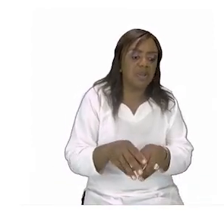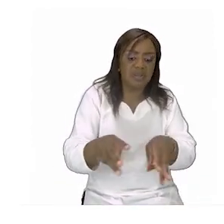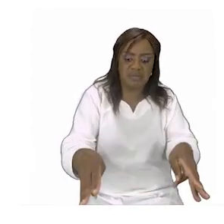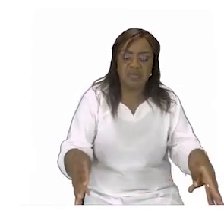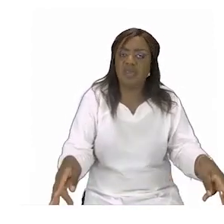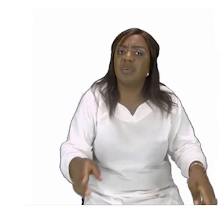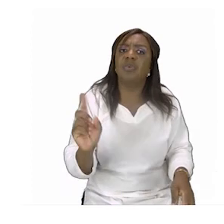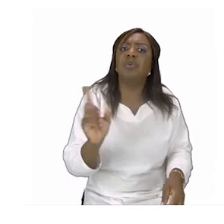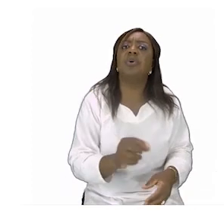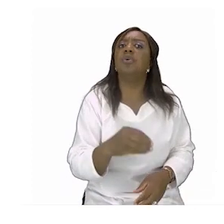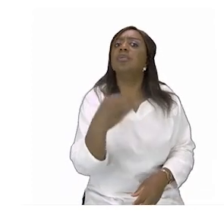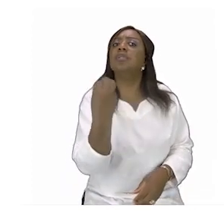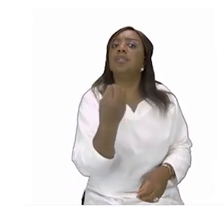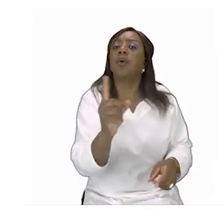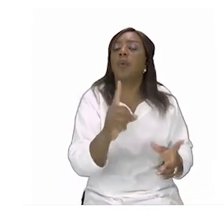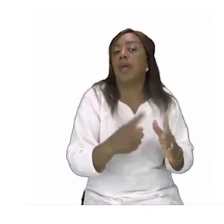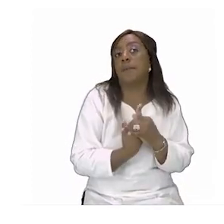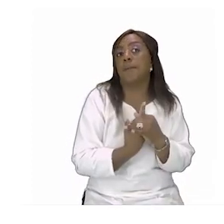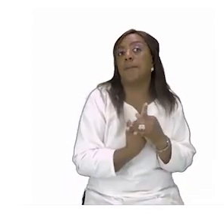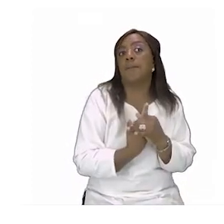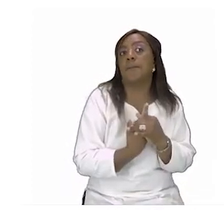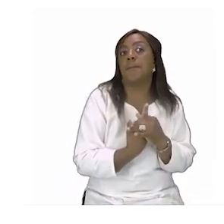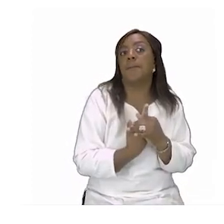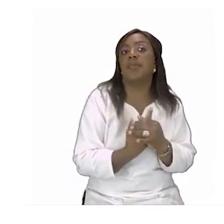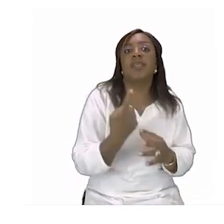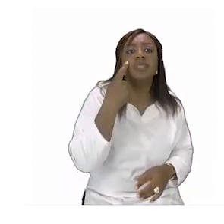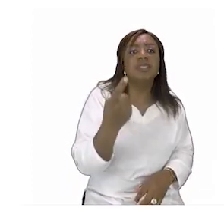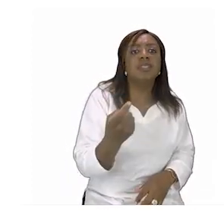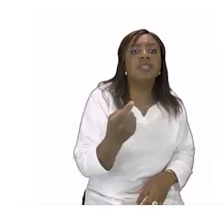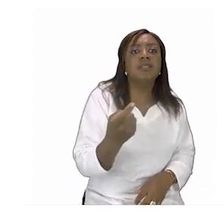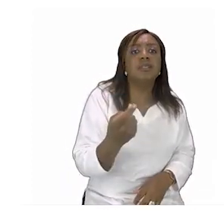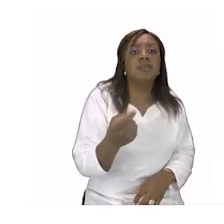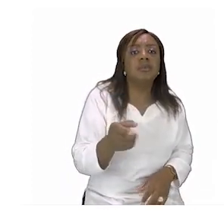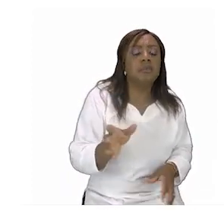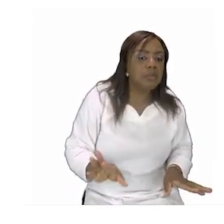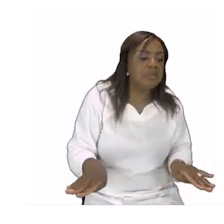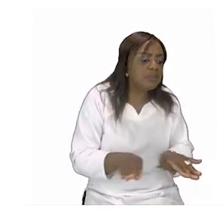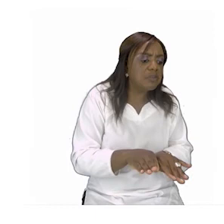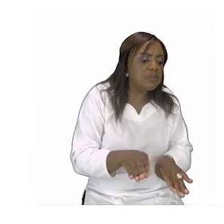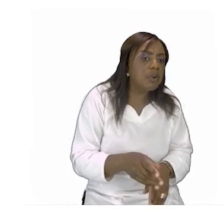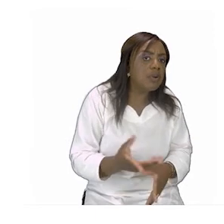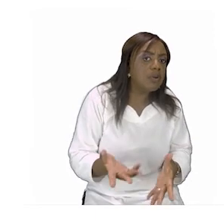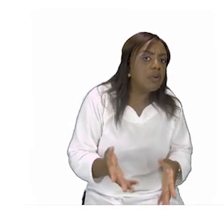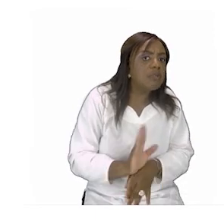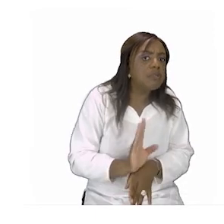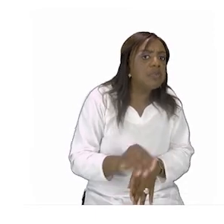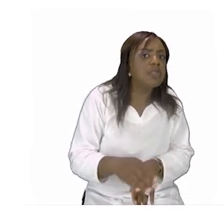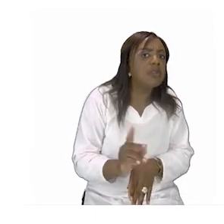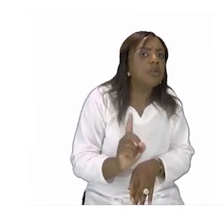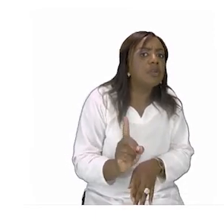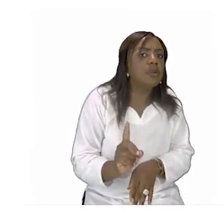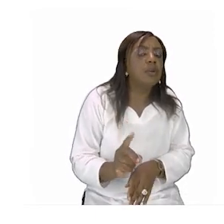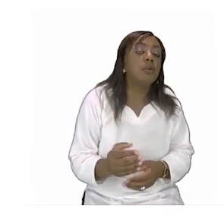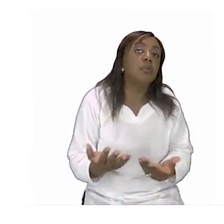look at Sunday. Sunday, we can see someone in the garden and they look like they are very busy. Which